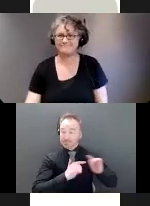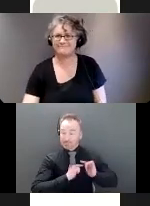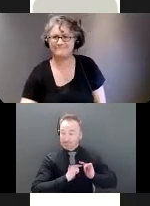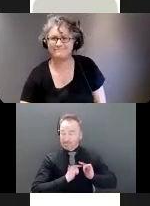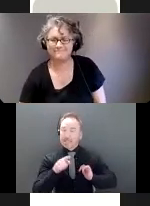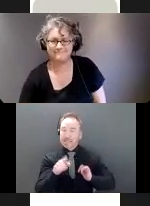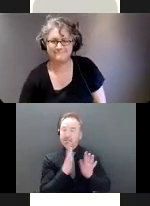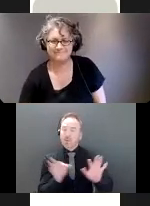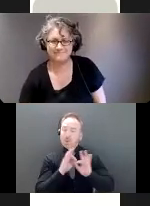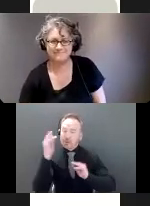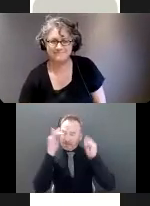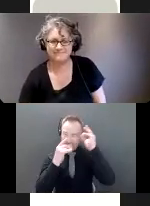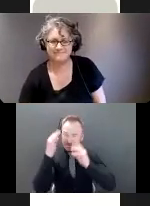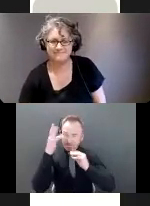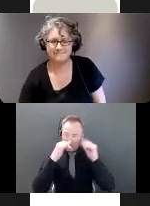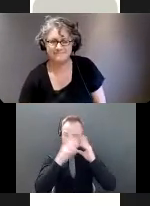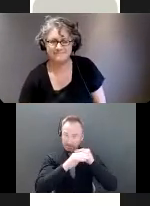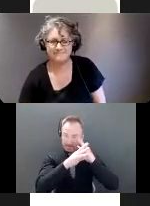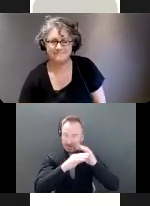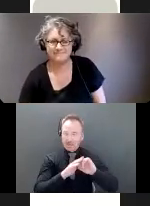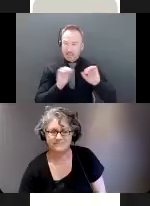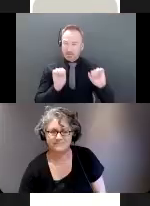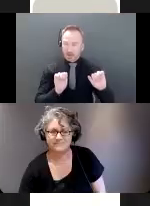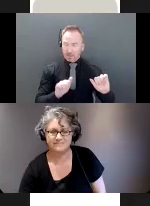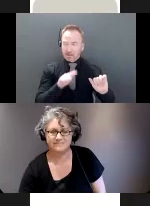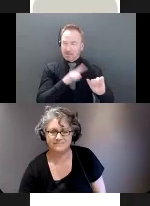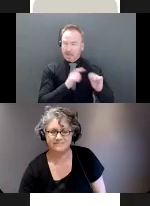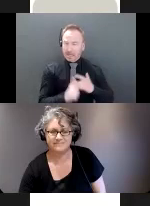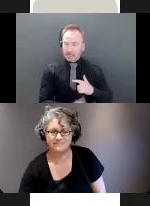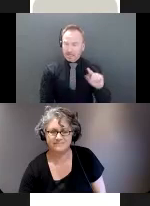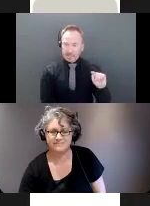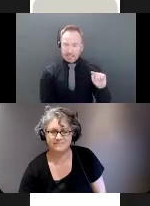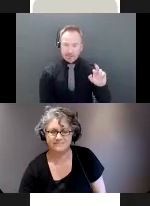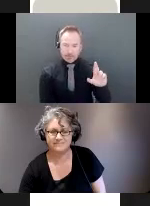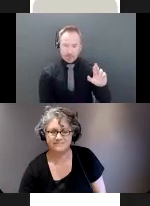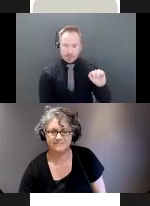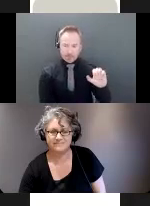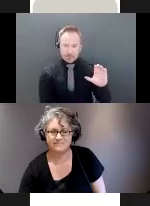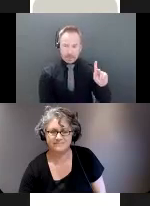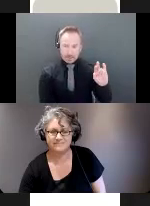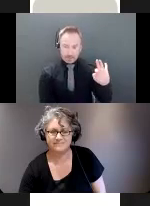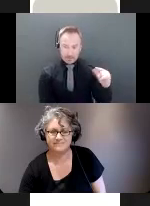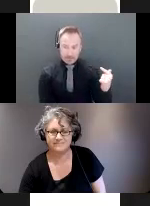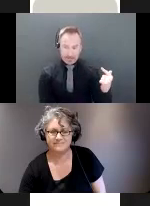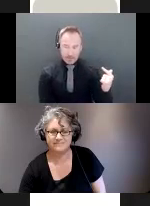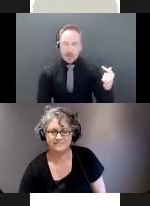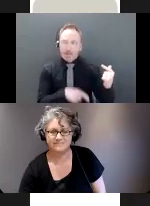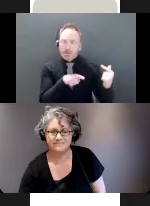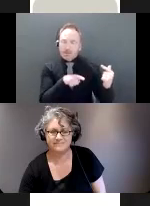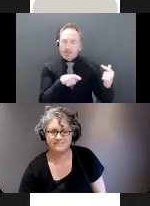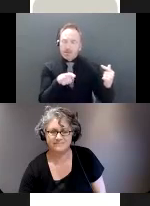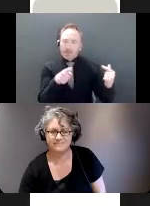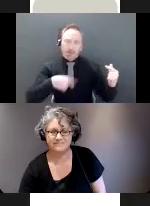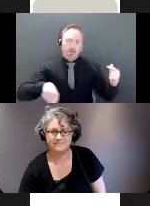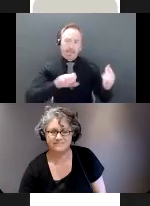around, is there going to be tracking? How will we make sure, how can we help to make sure that